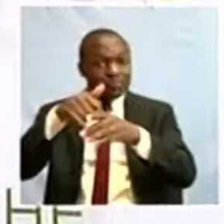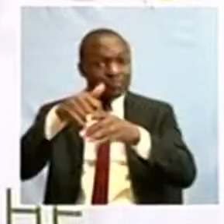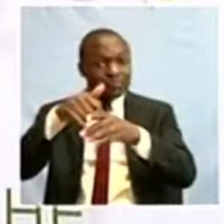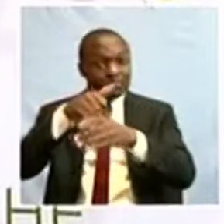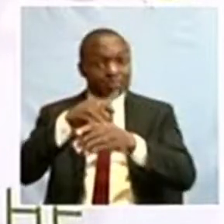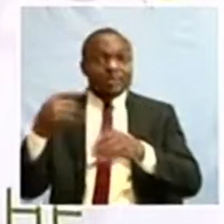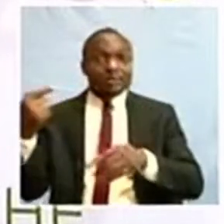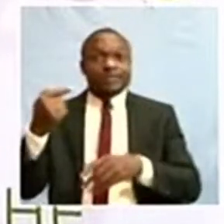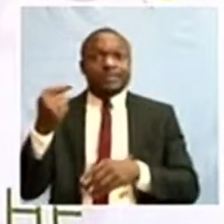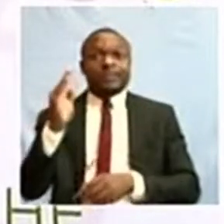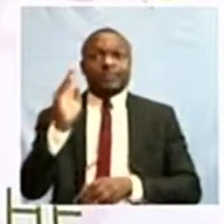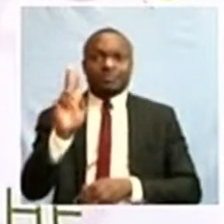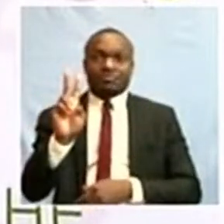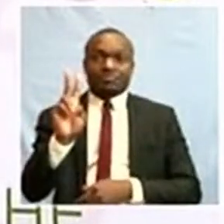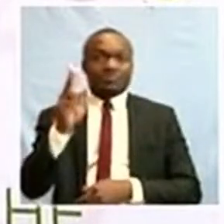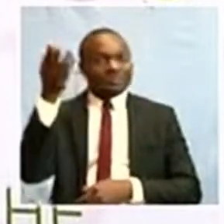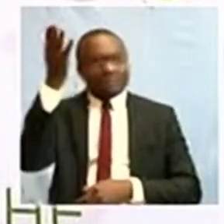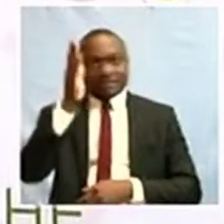never should you be